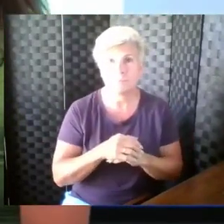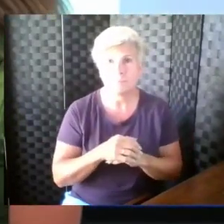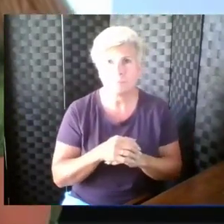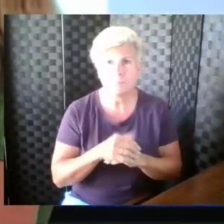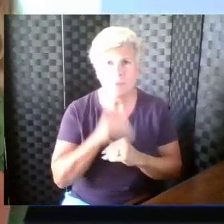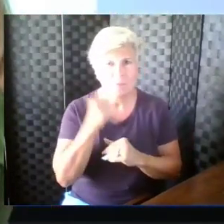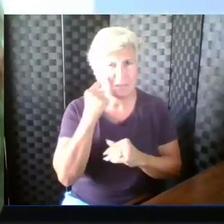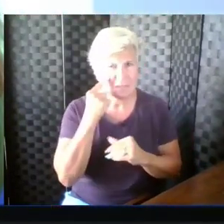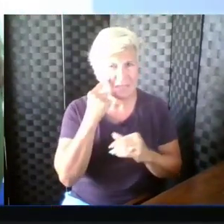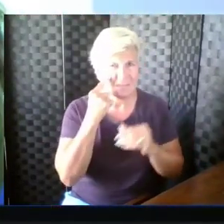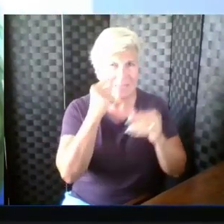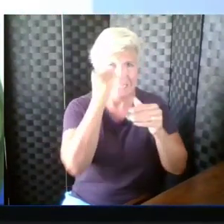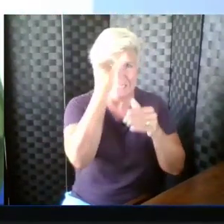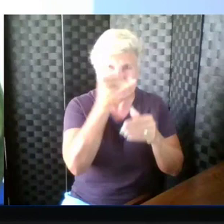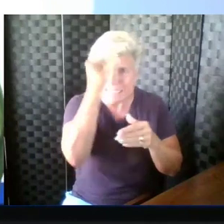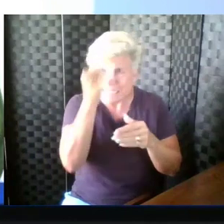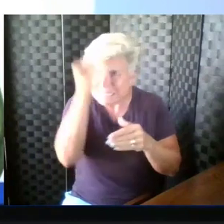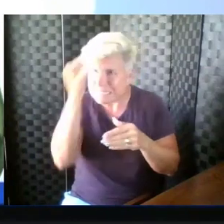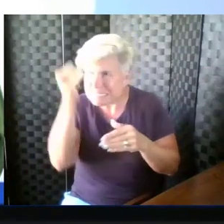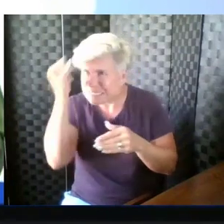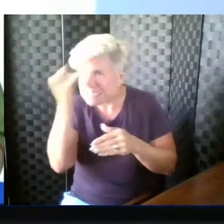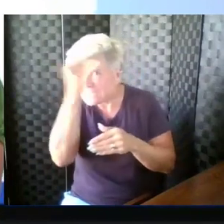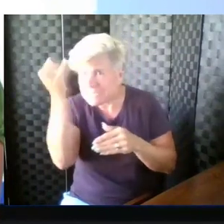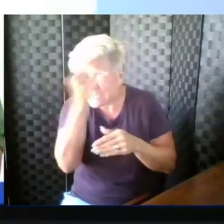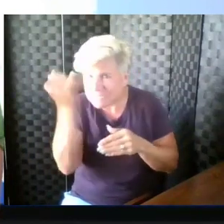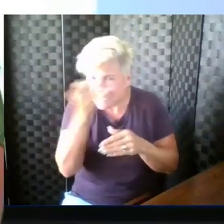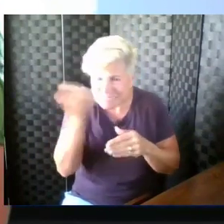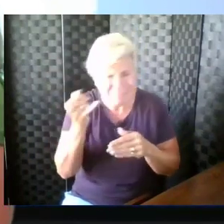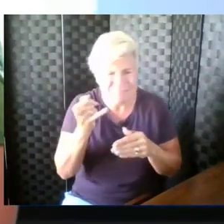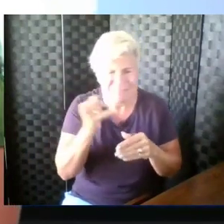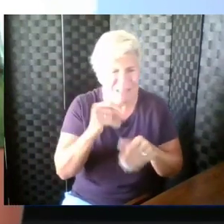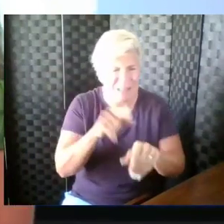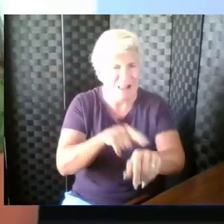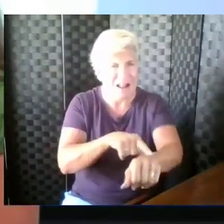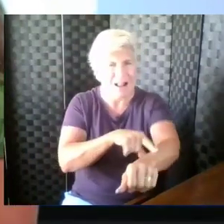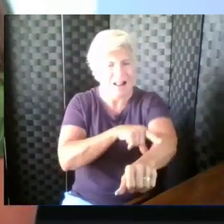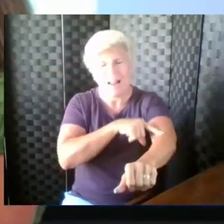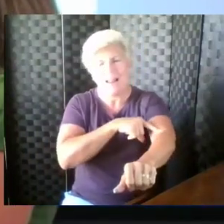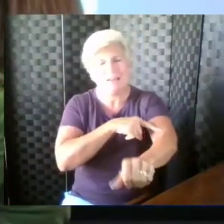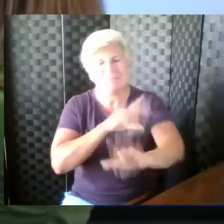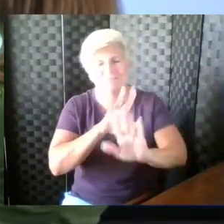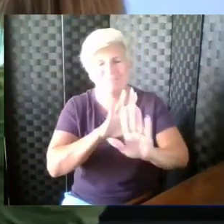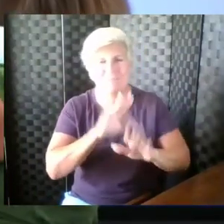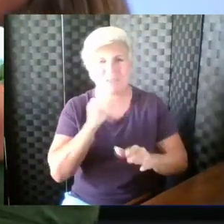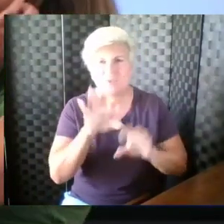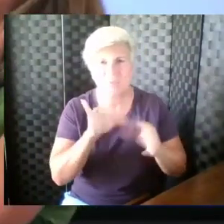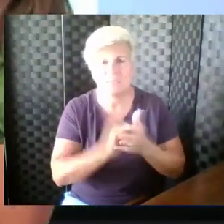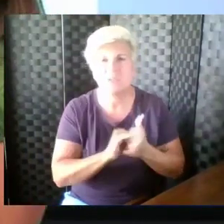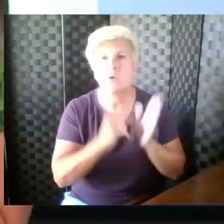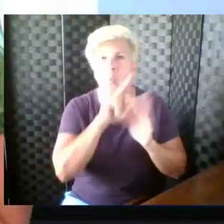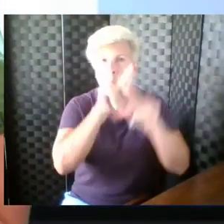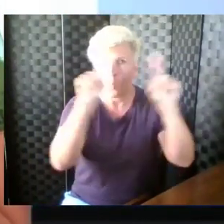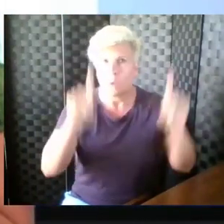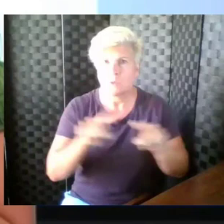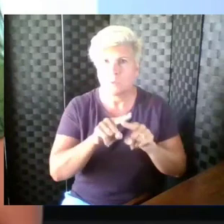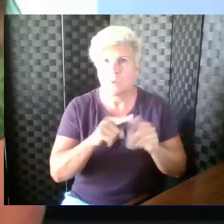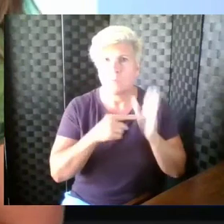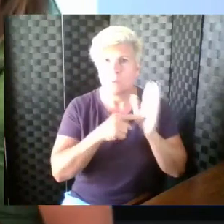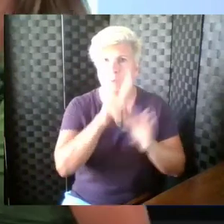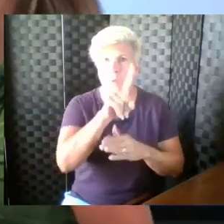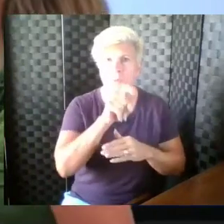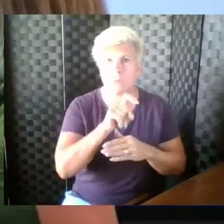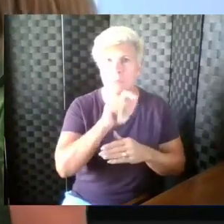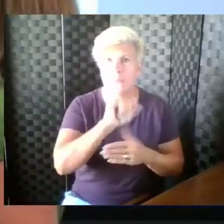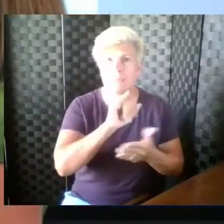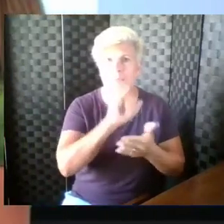I don't think I have time to make 100 little blocks in there. It would take forever. So that square represents 100, and we're going to call